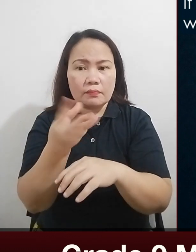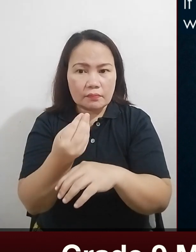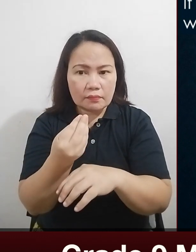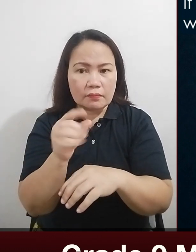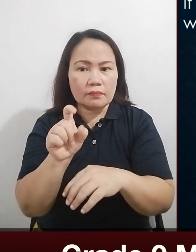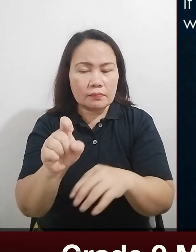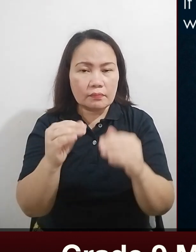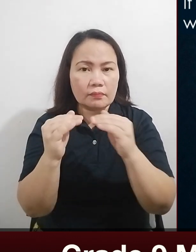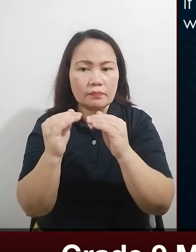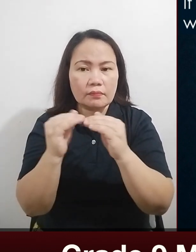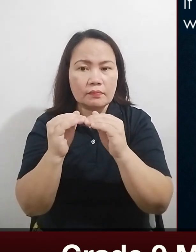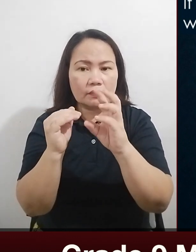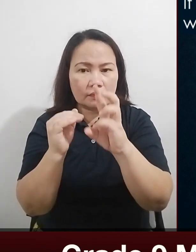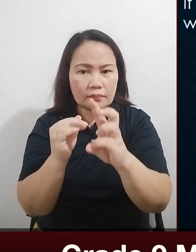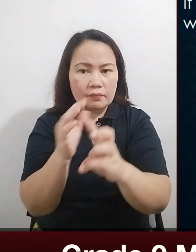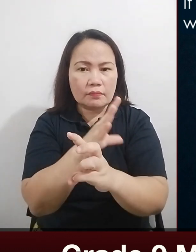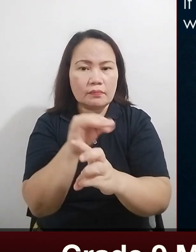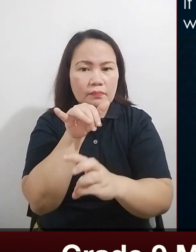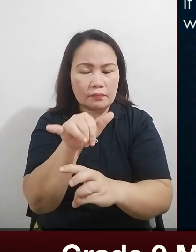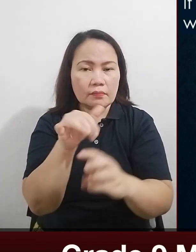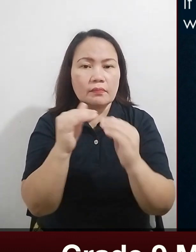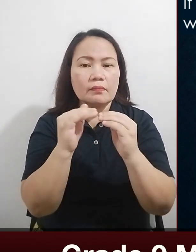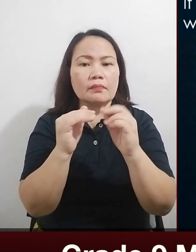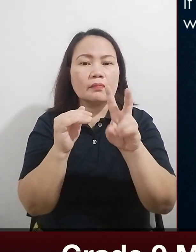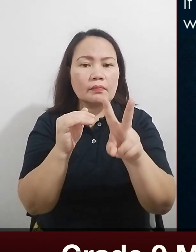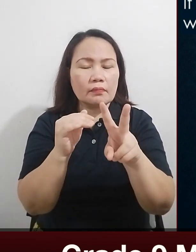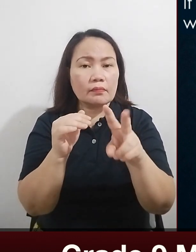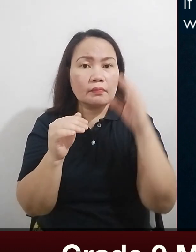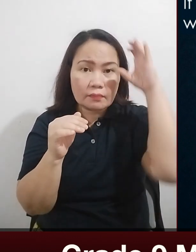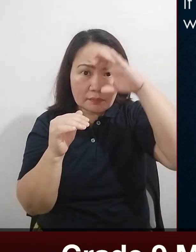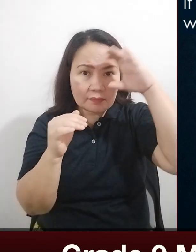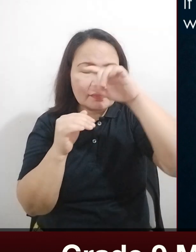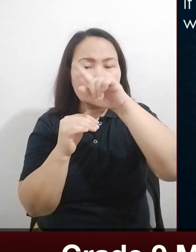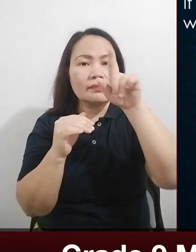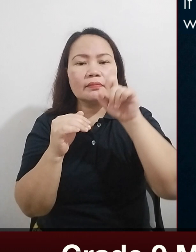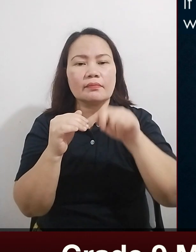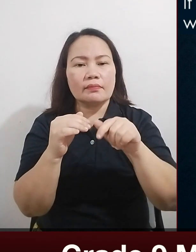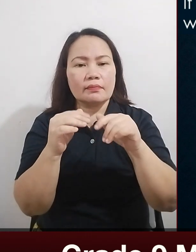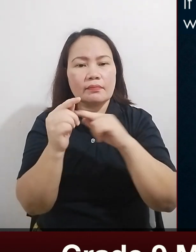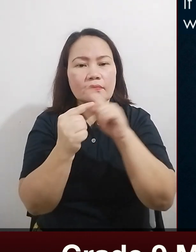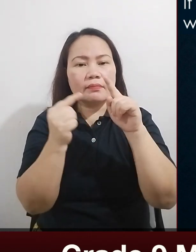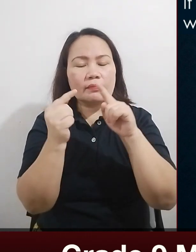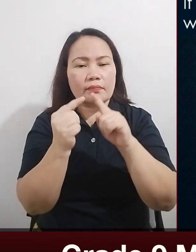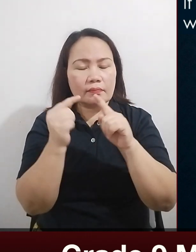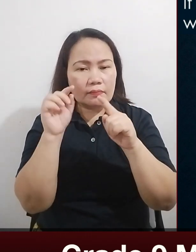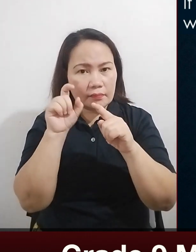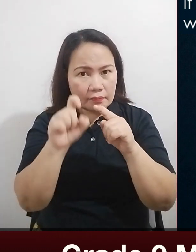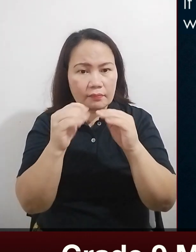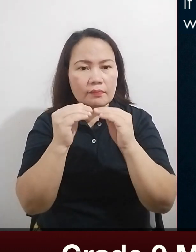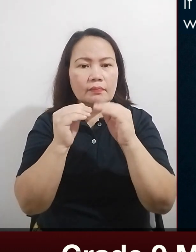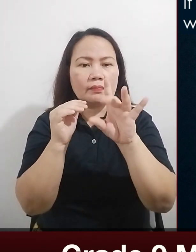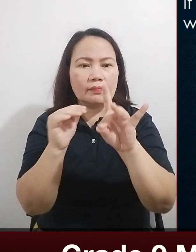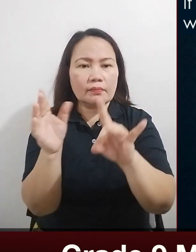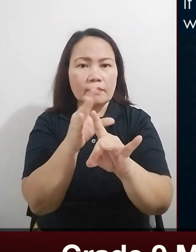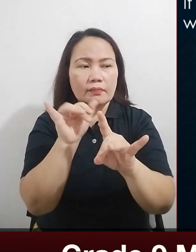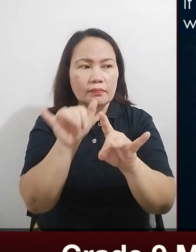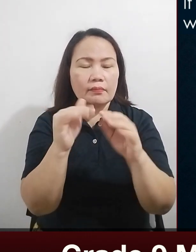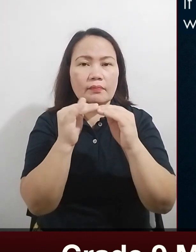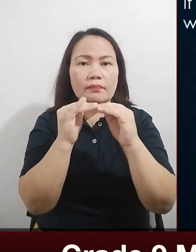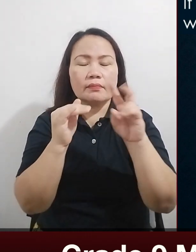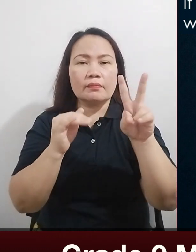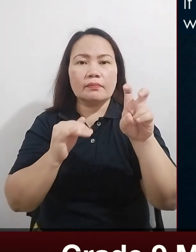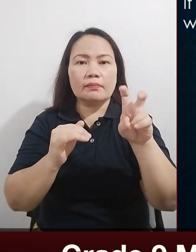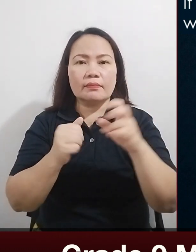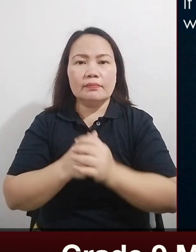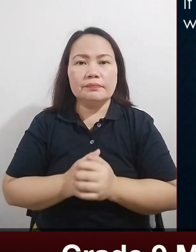when x equals 6 and y equals 2. Find z when x equals 8 and